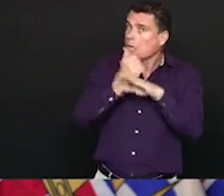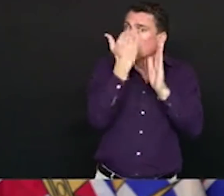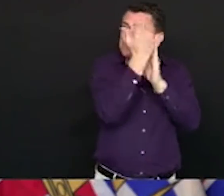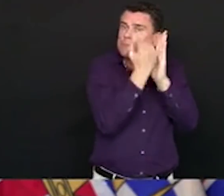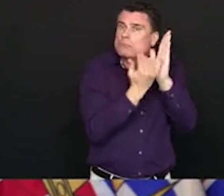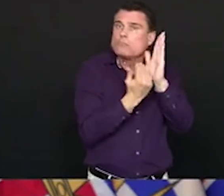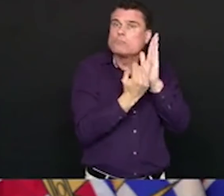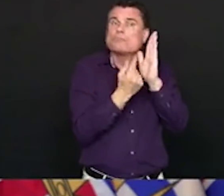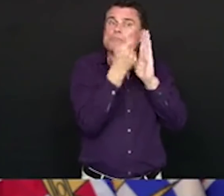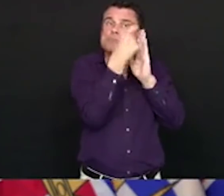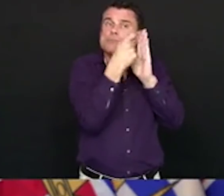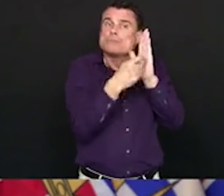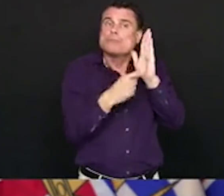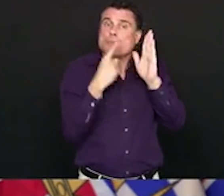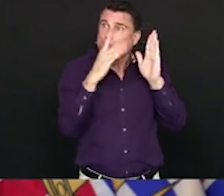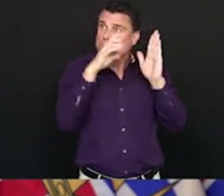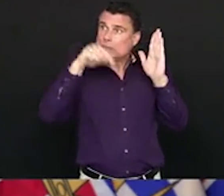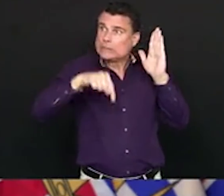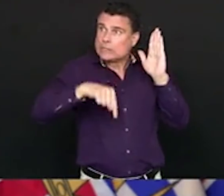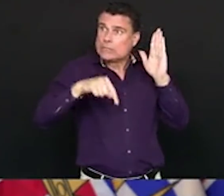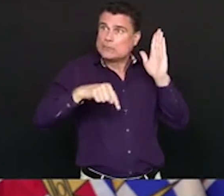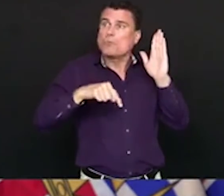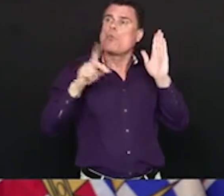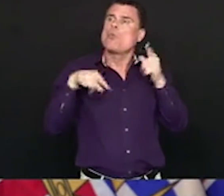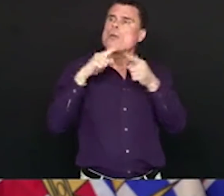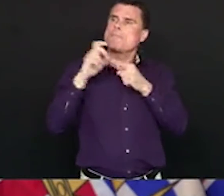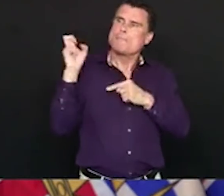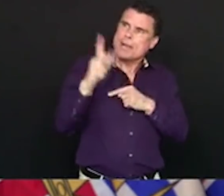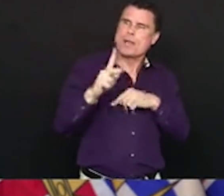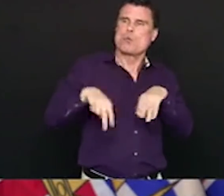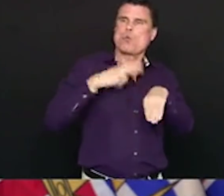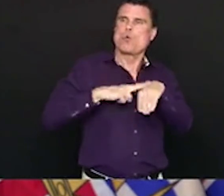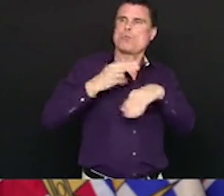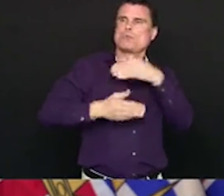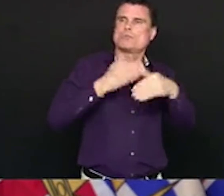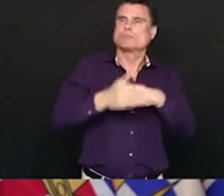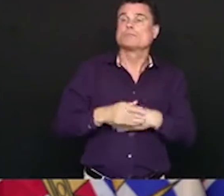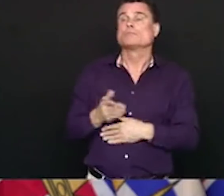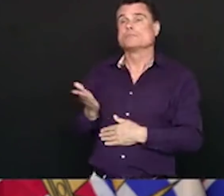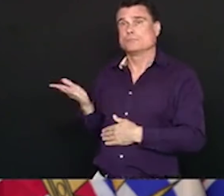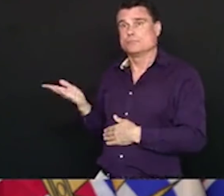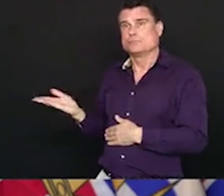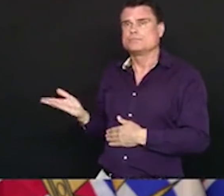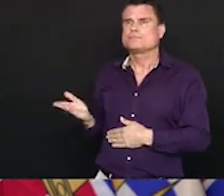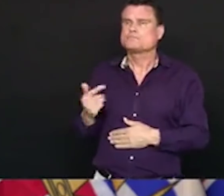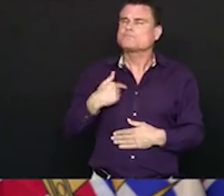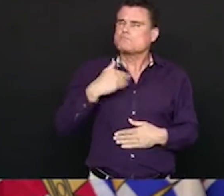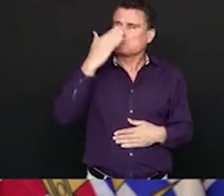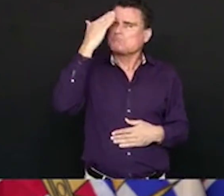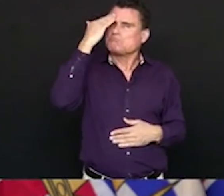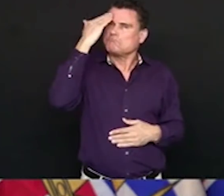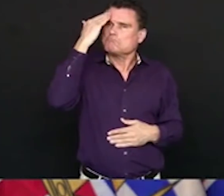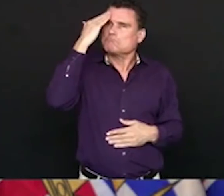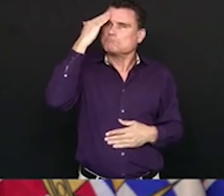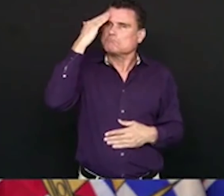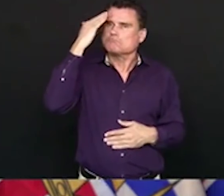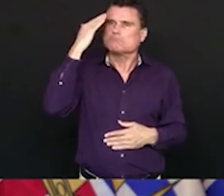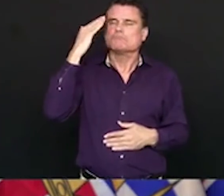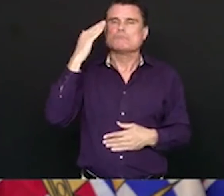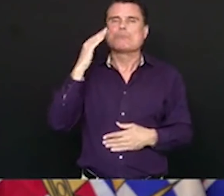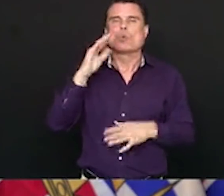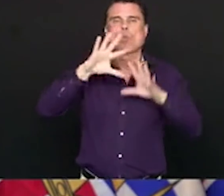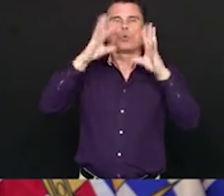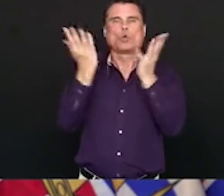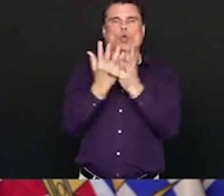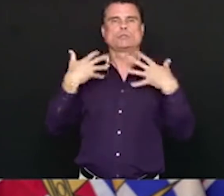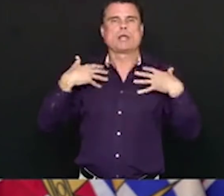So absolutely, I'm very familiar with them, particularly the WHO one that we've been involved with, and a number of ones. ECDC has a